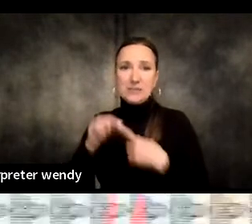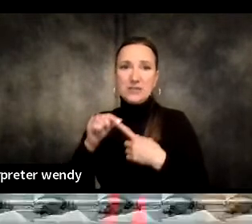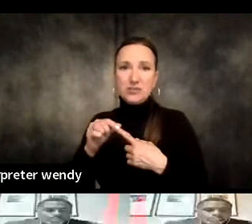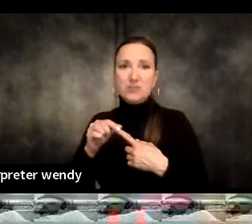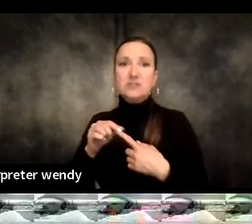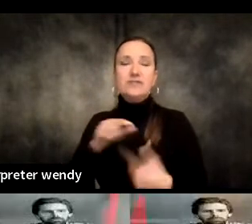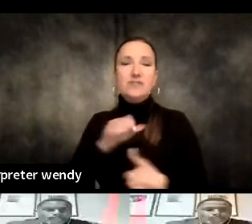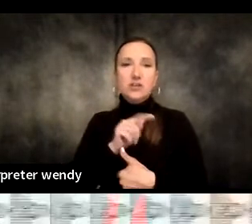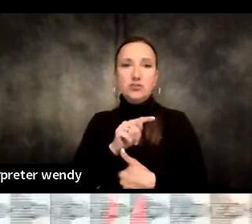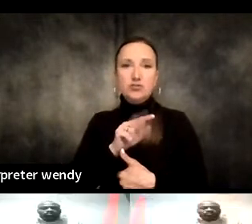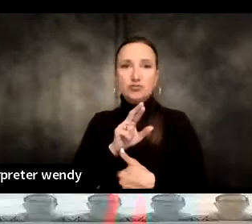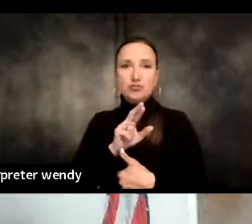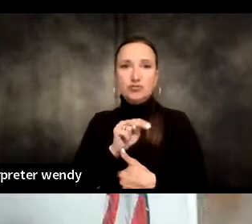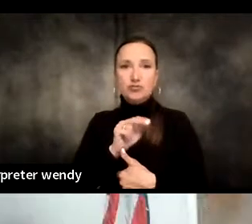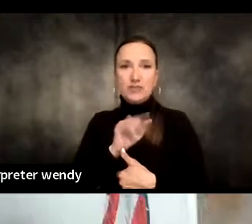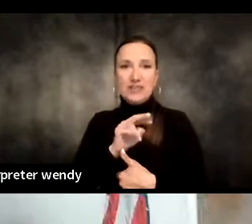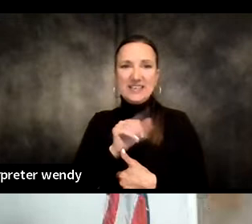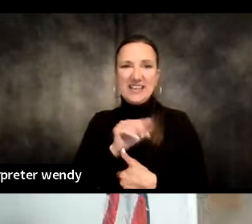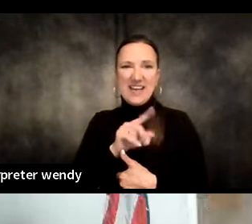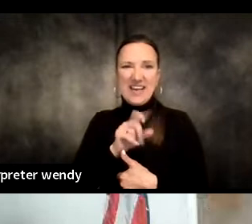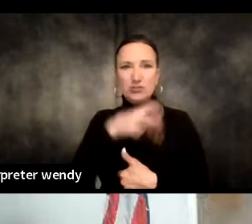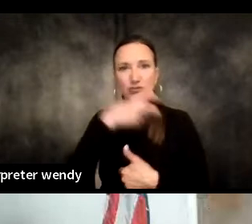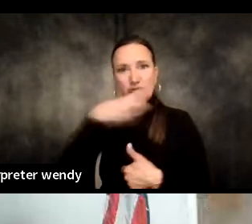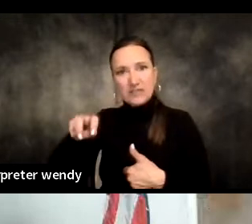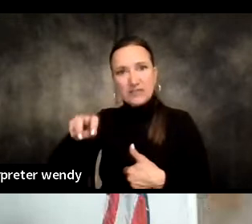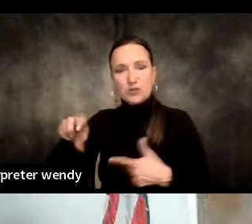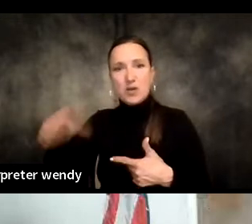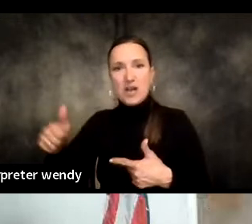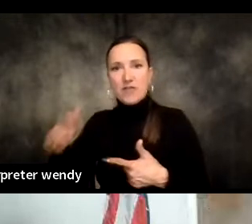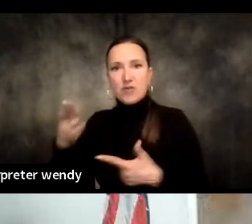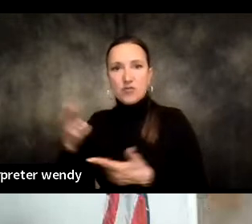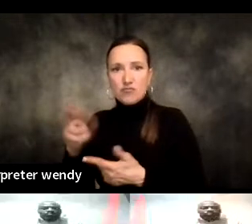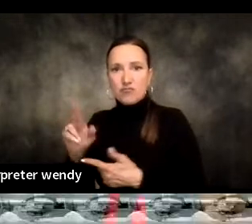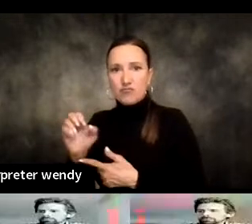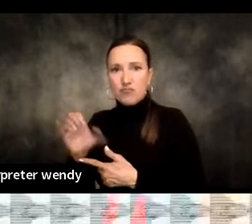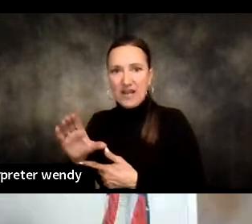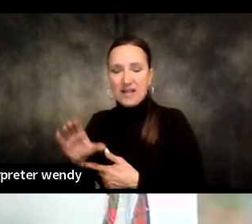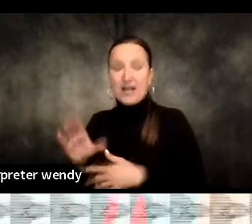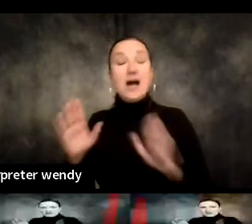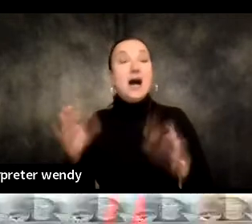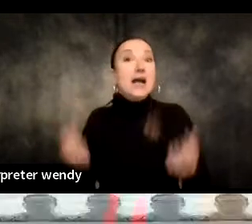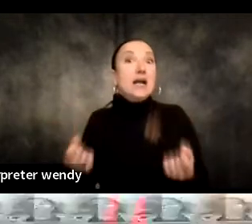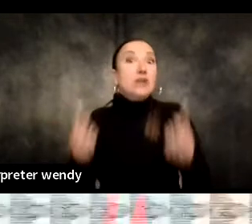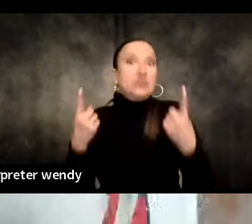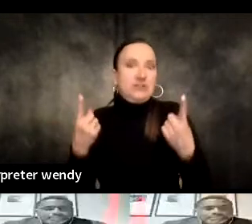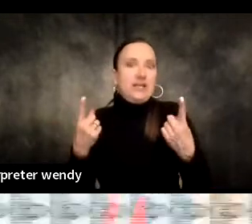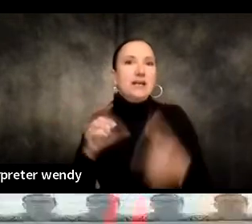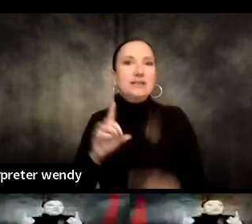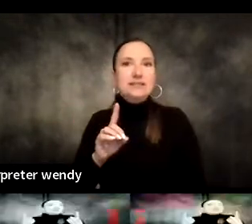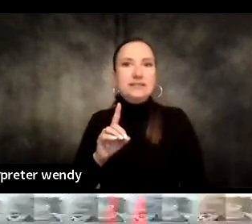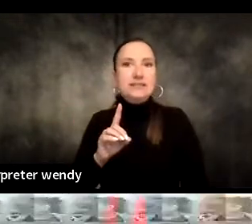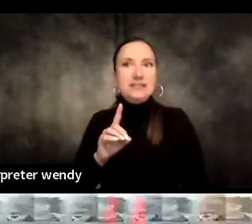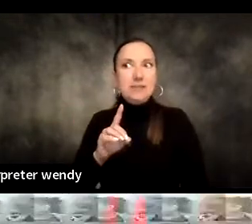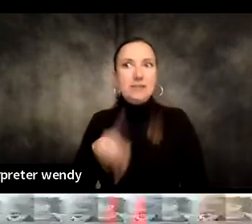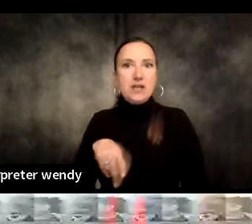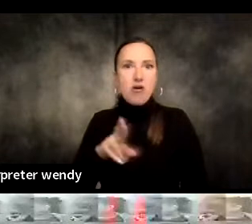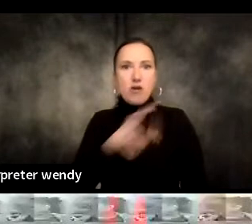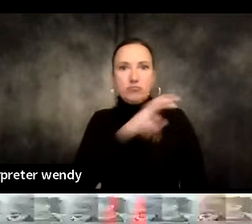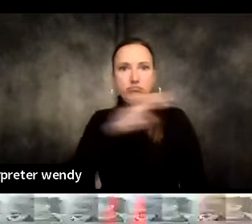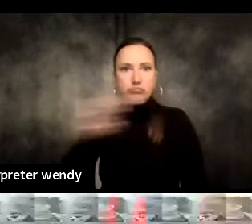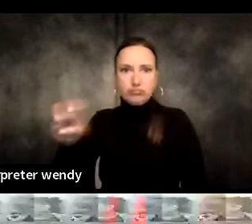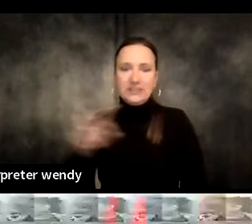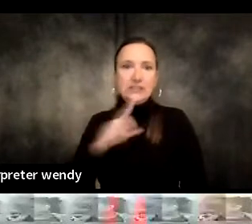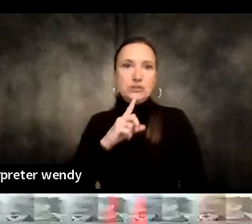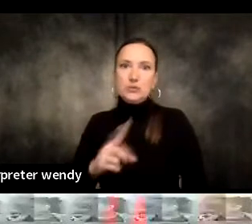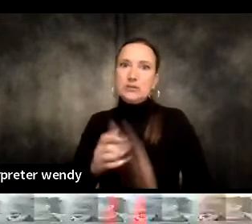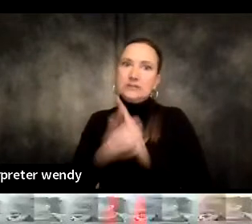Trinidad Recreation Center to a different recreation center. I understand why DPR would make the move. He's a treasure full of